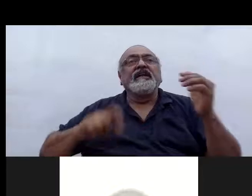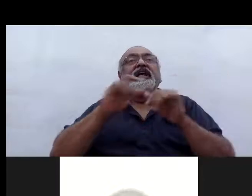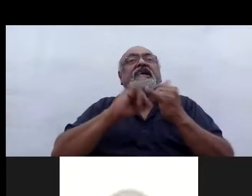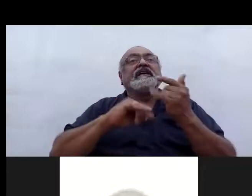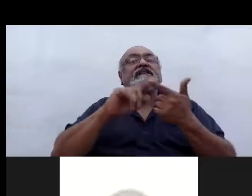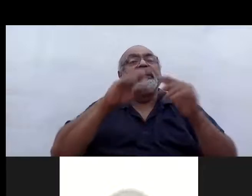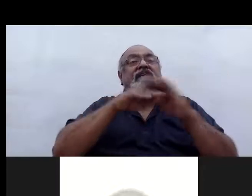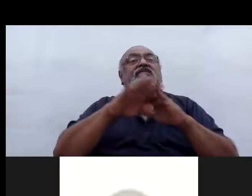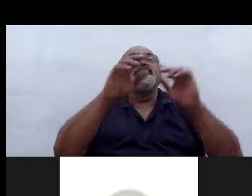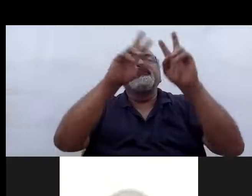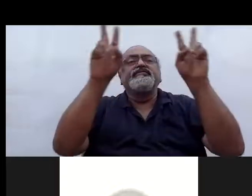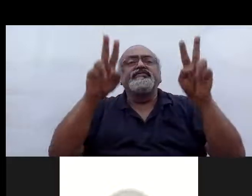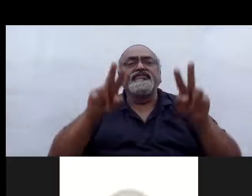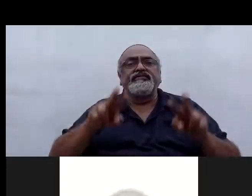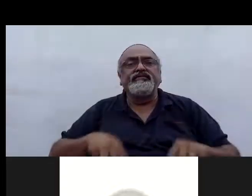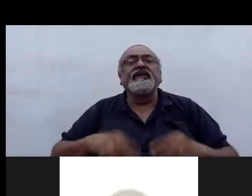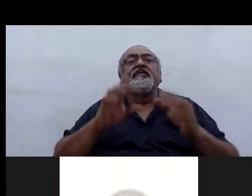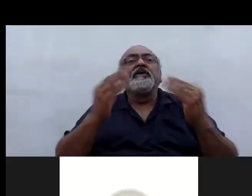is basically.